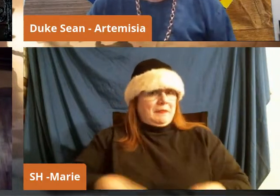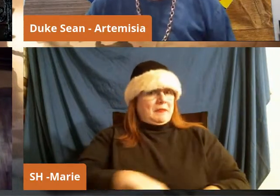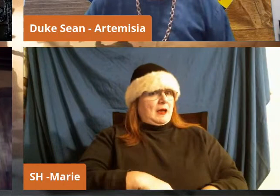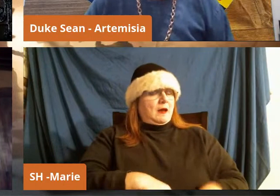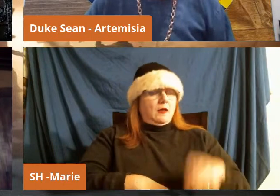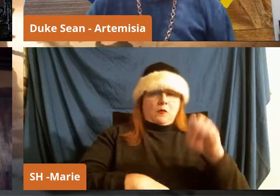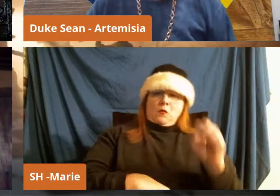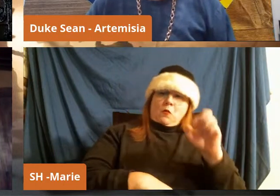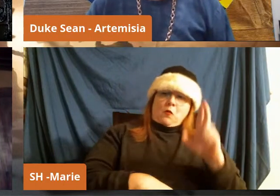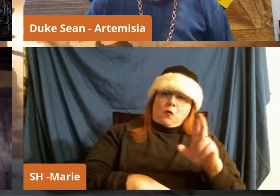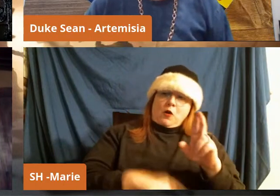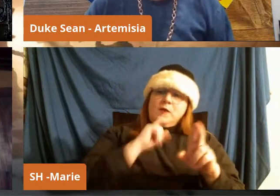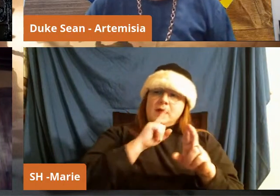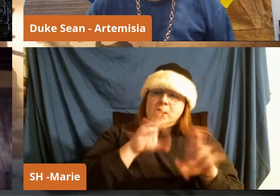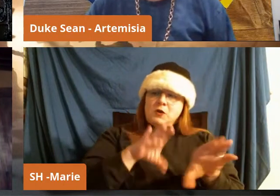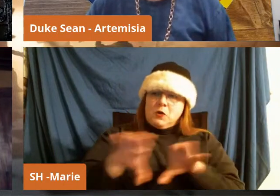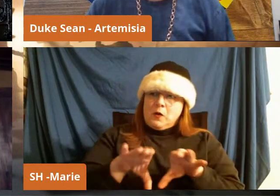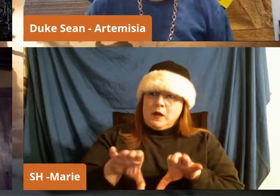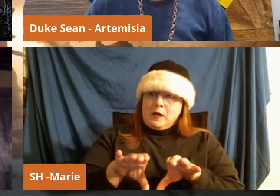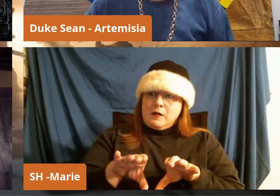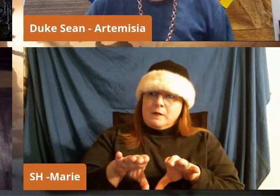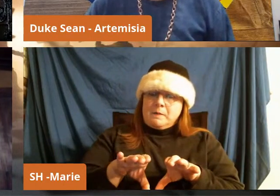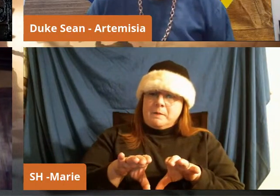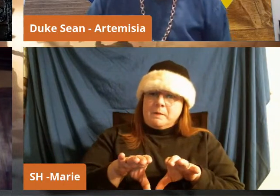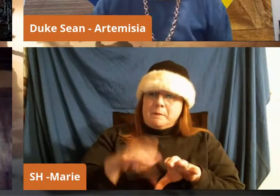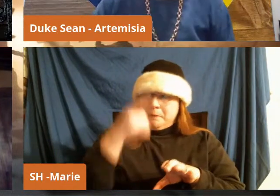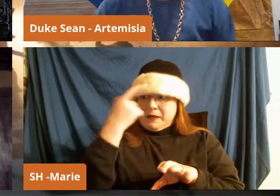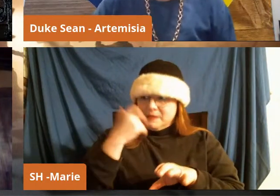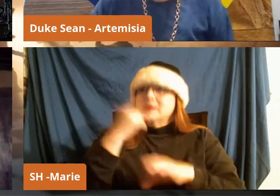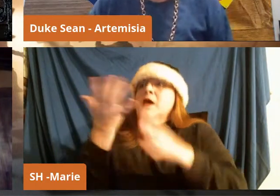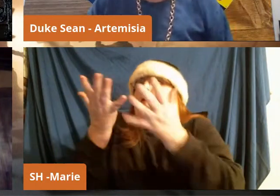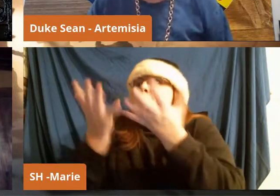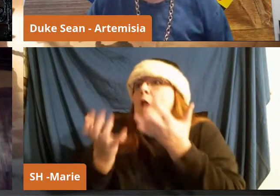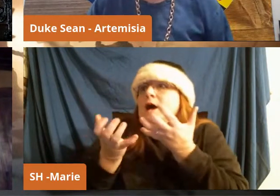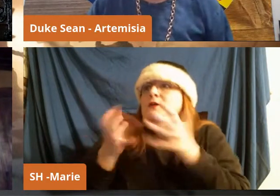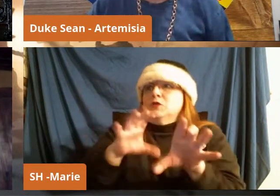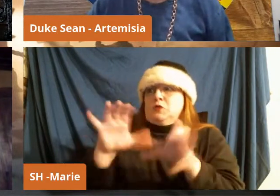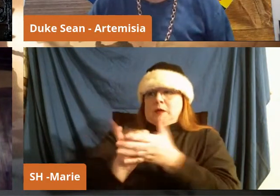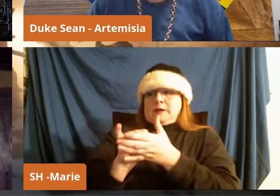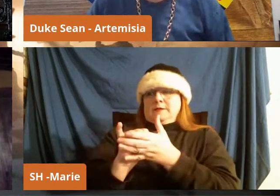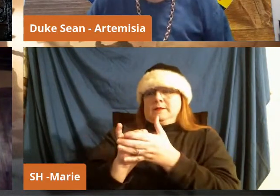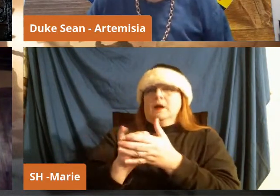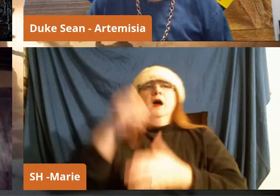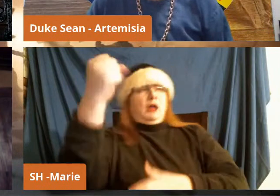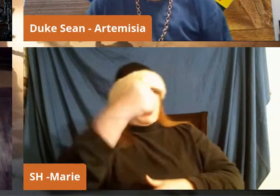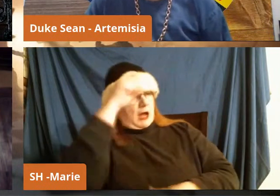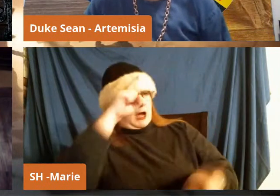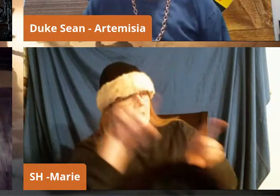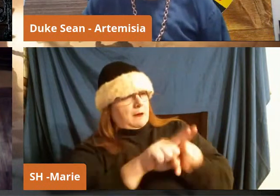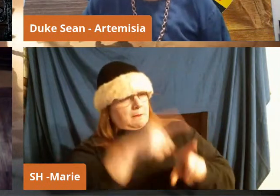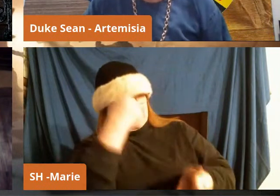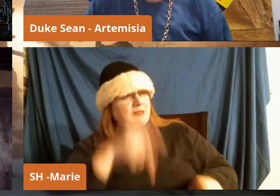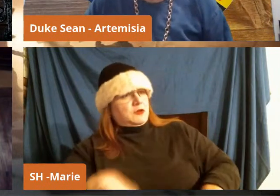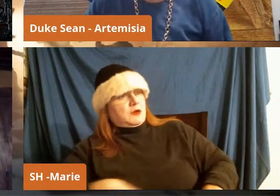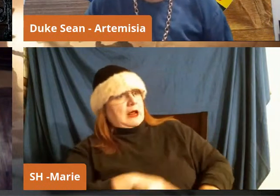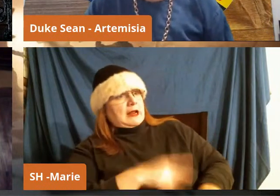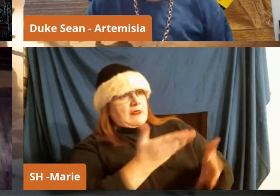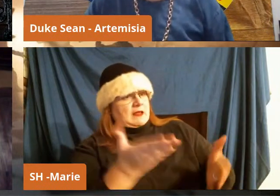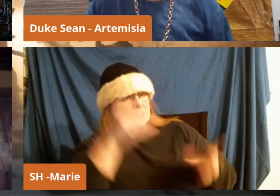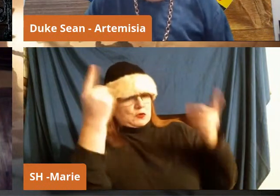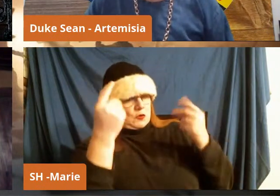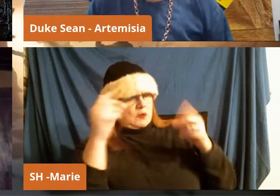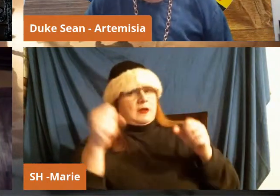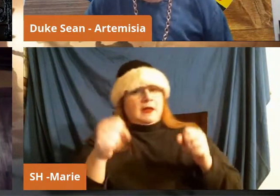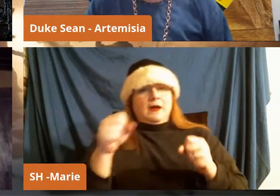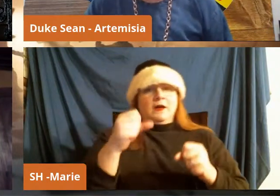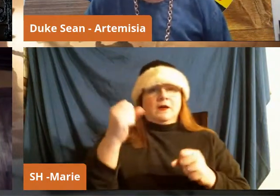Or are they doing them because they want to do them? And because they're knightly things to do. That's doing it for the